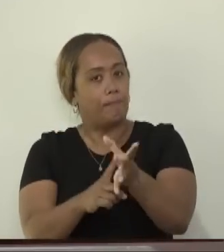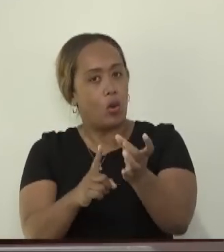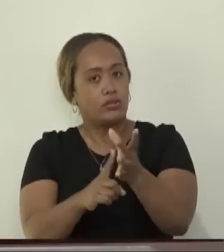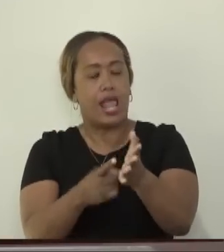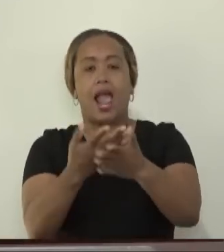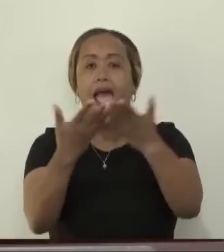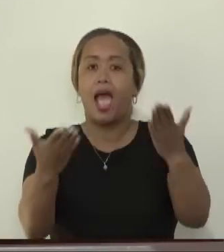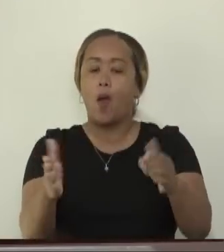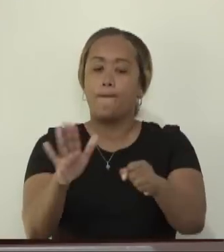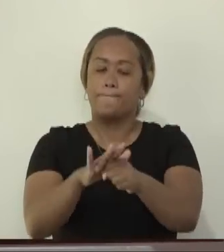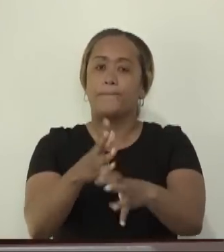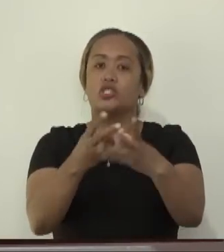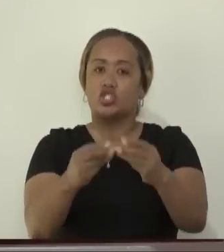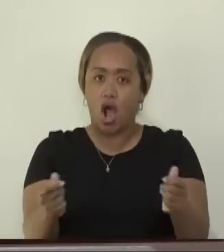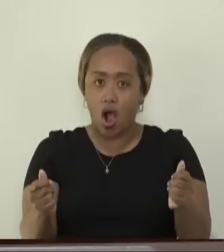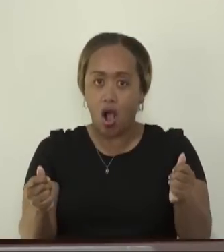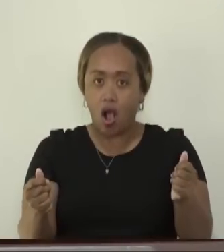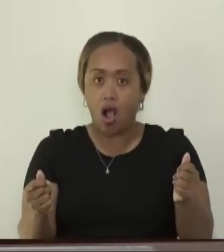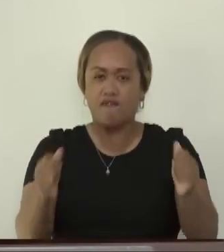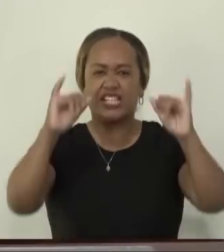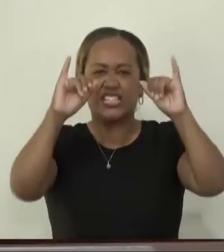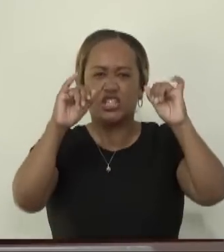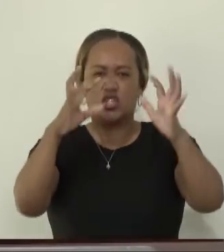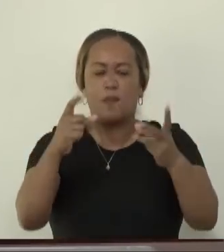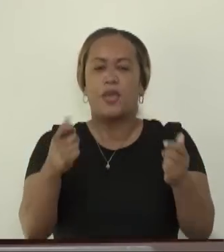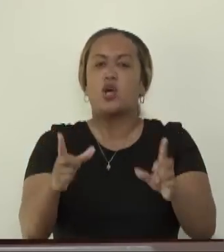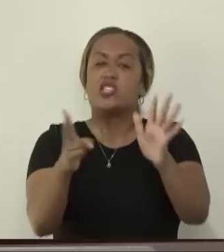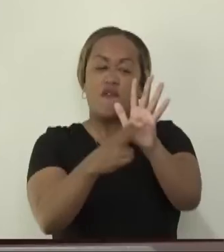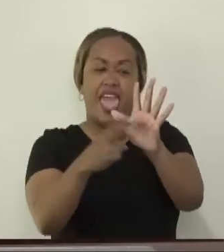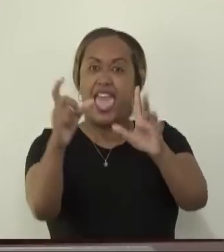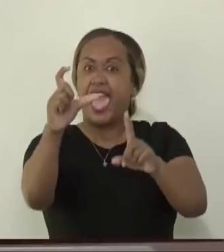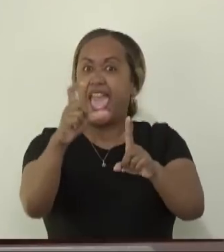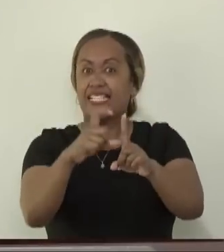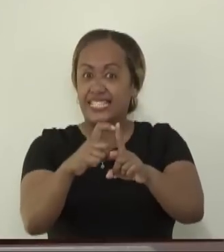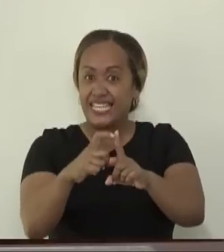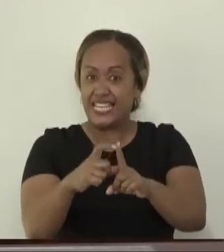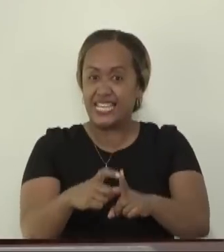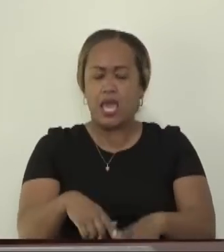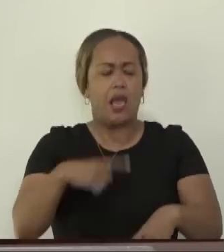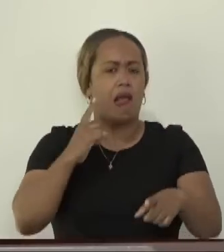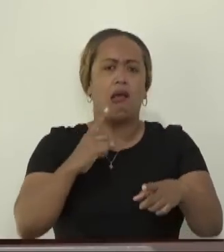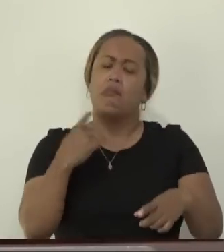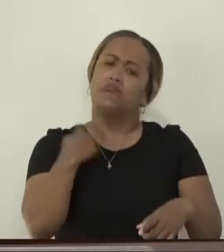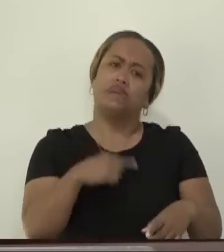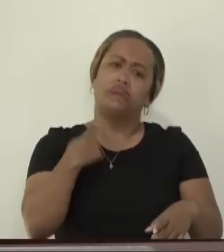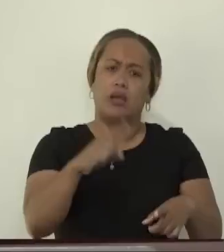in addressing the crisis caused by non-communicable diseases, which is killing thousands of our